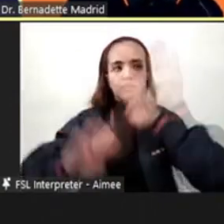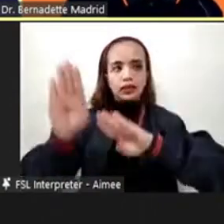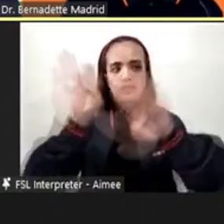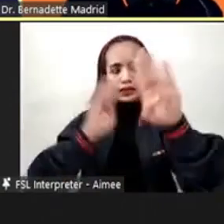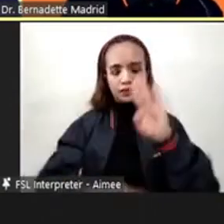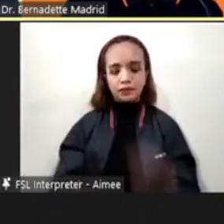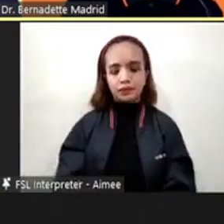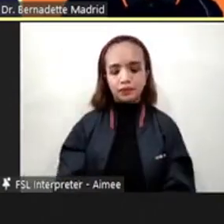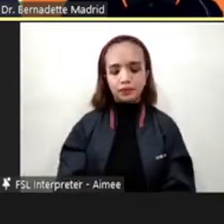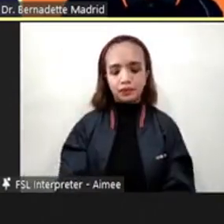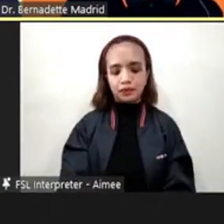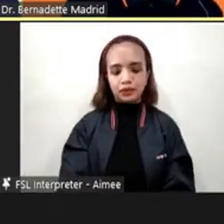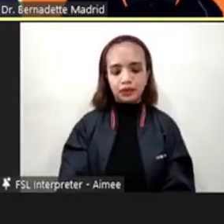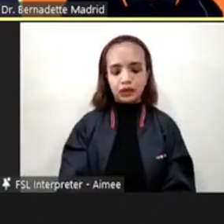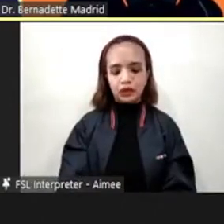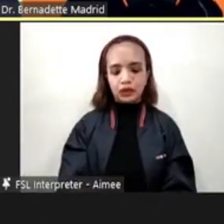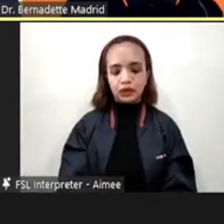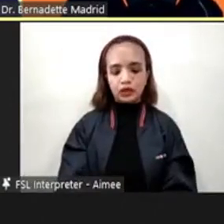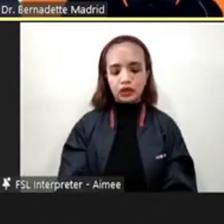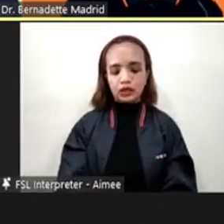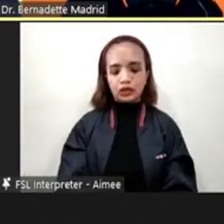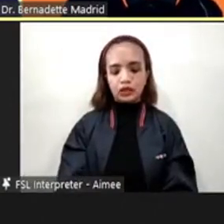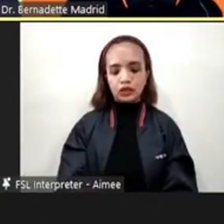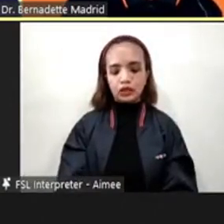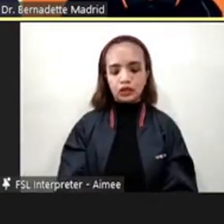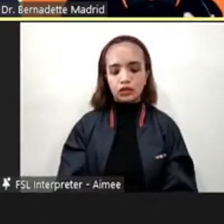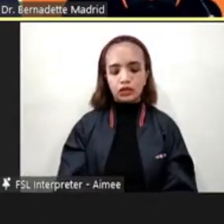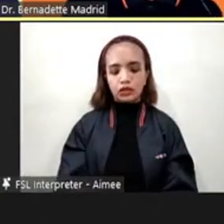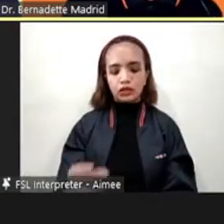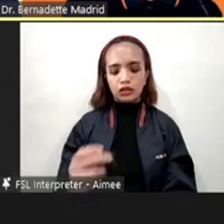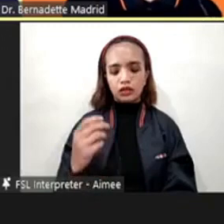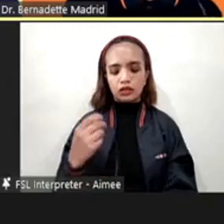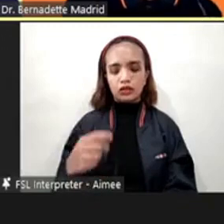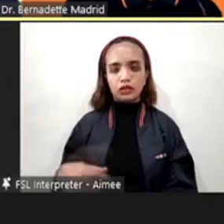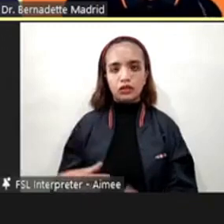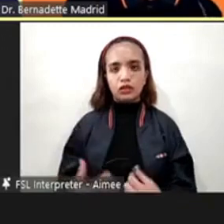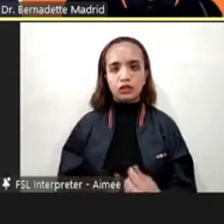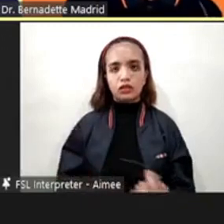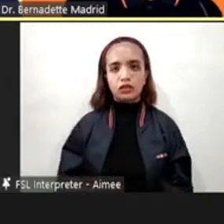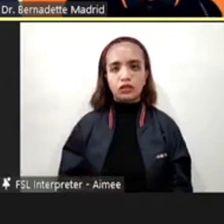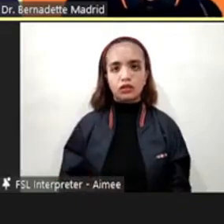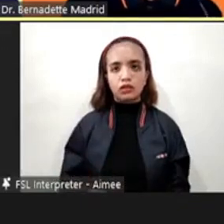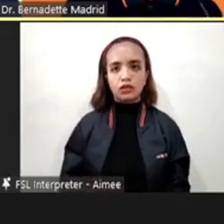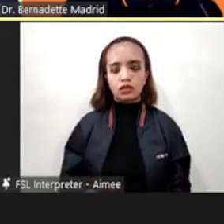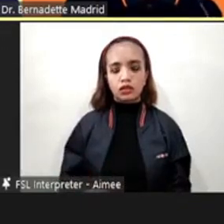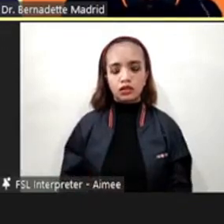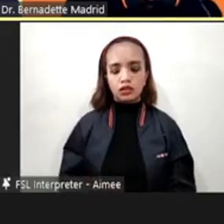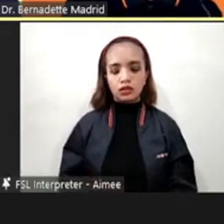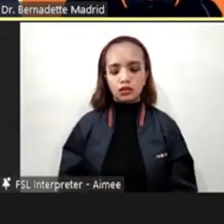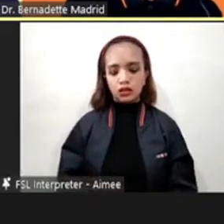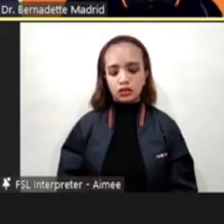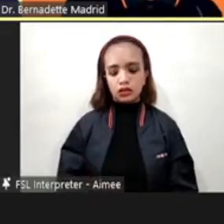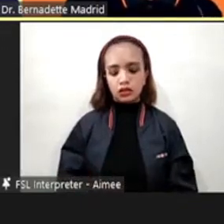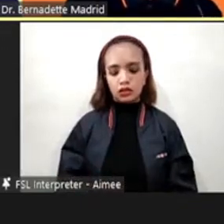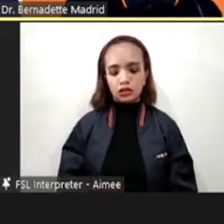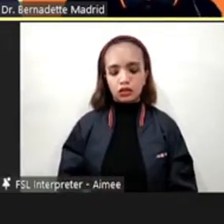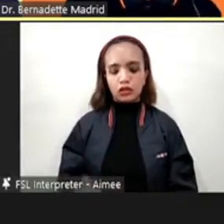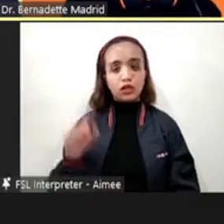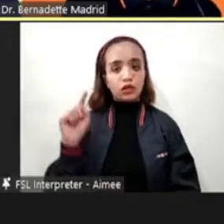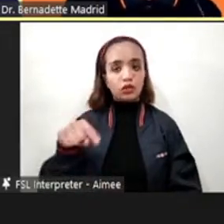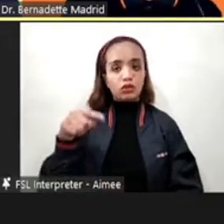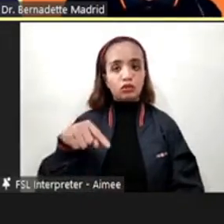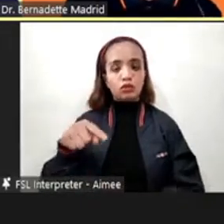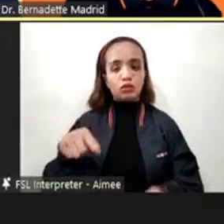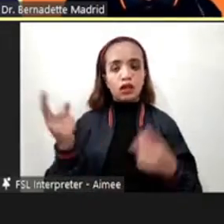So no one was really prepared for this pandemic. I don't think we ever thought that this would happen. And it's worldwide. It